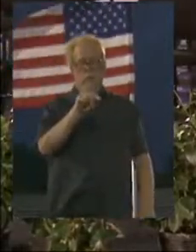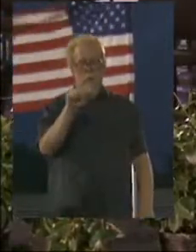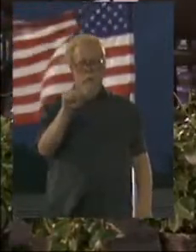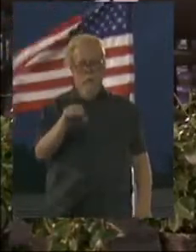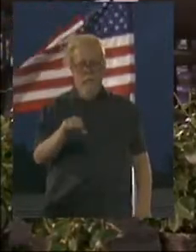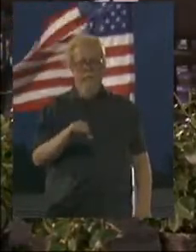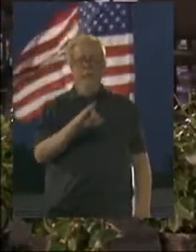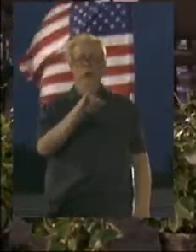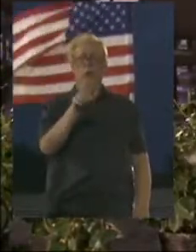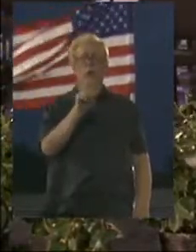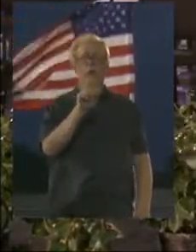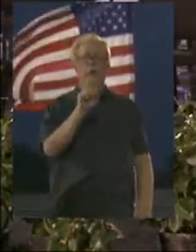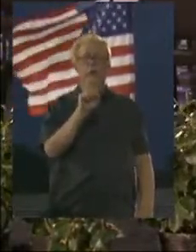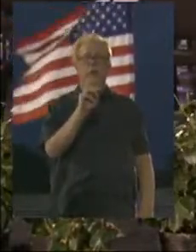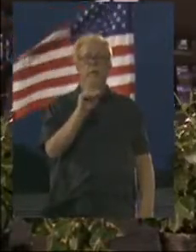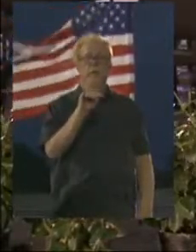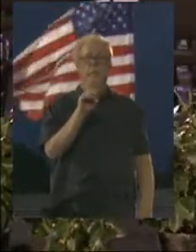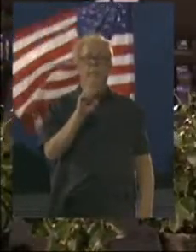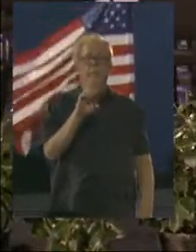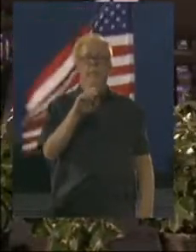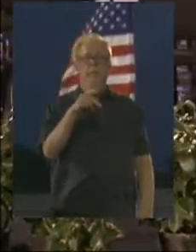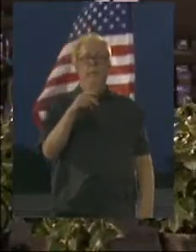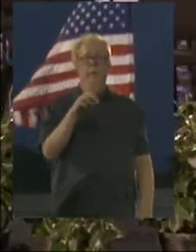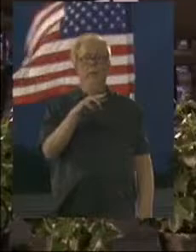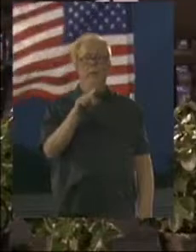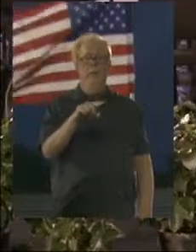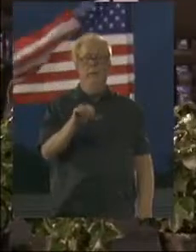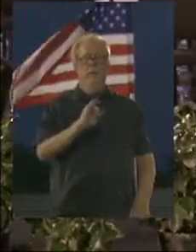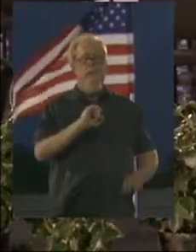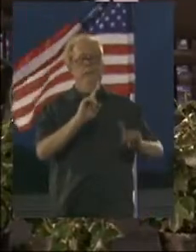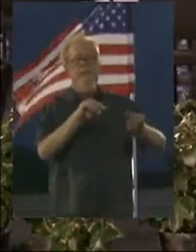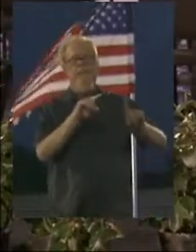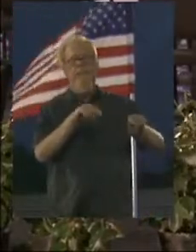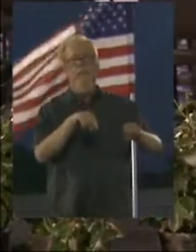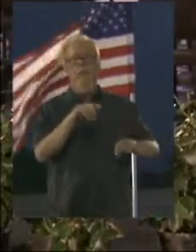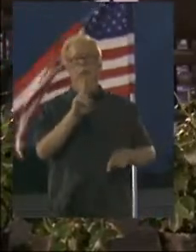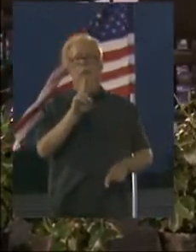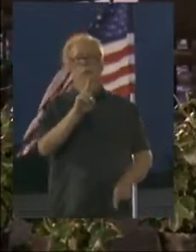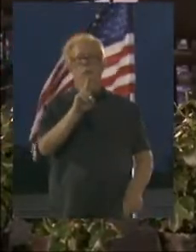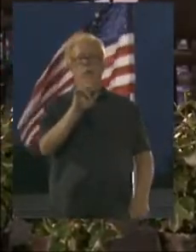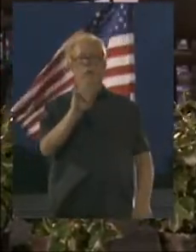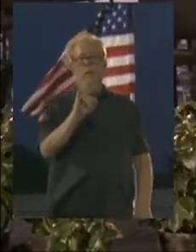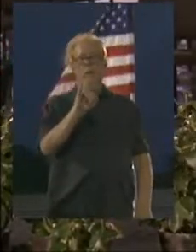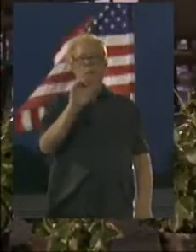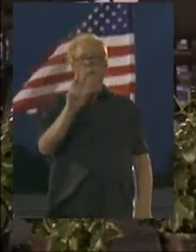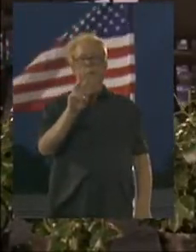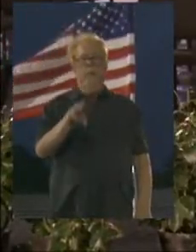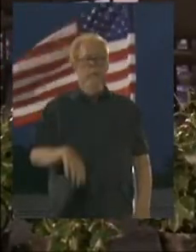Jasmine Christina Perez will be attending the University of the Incarnate Word.